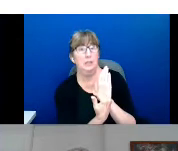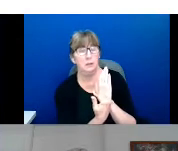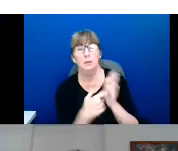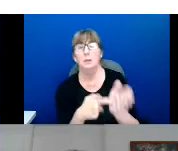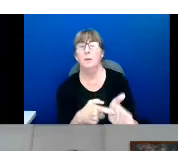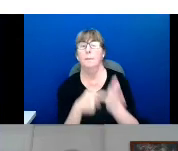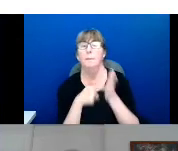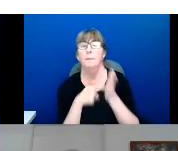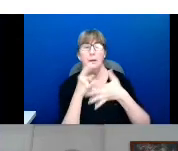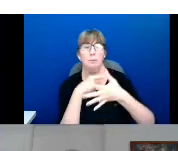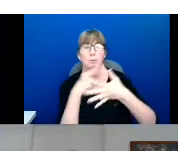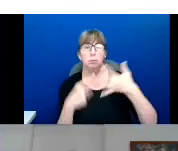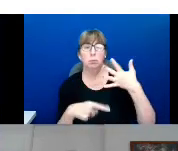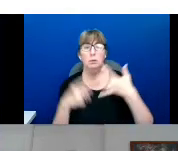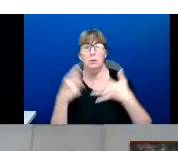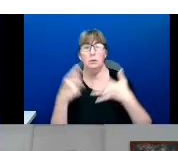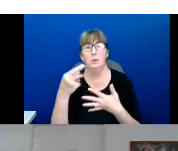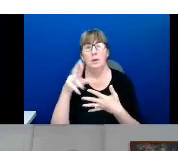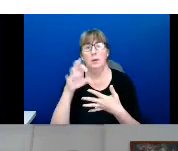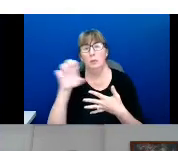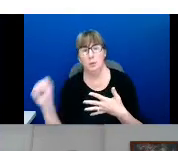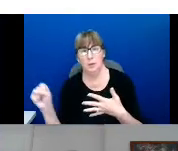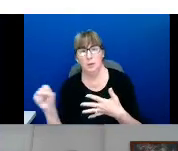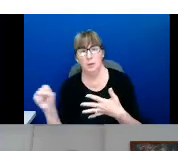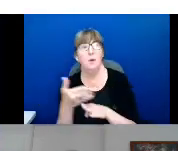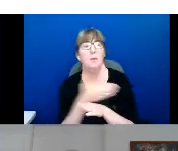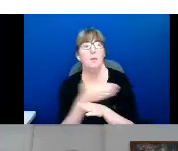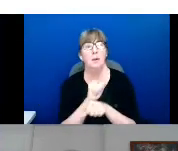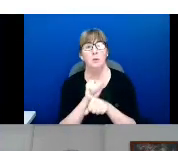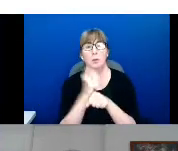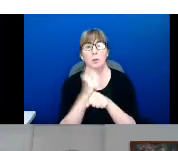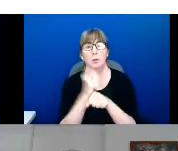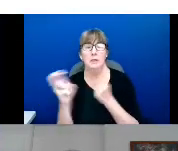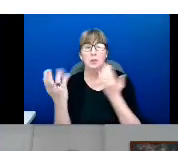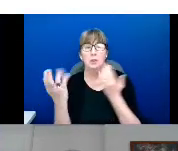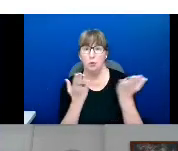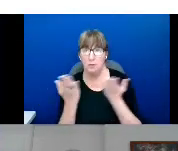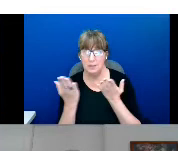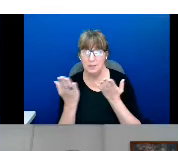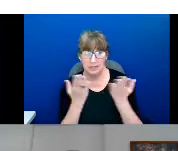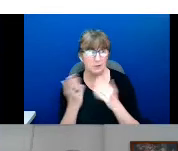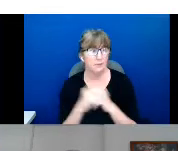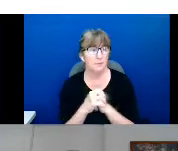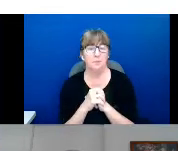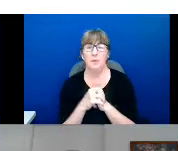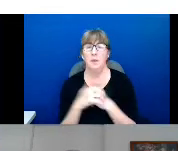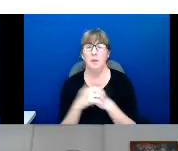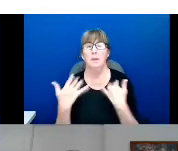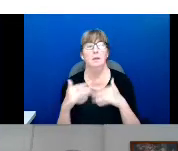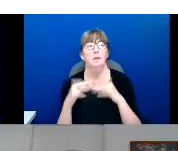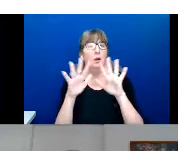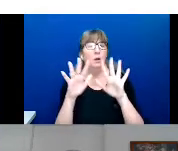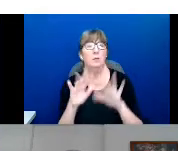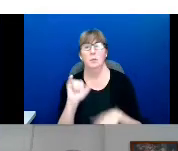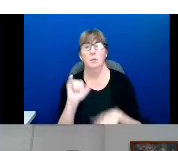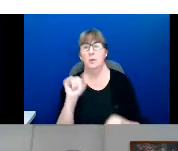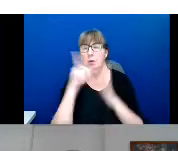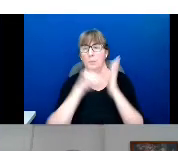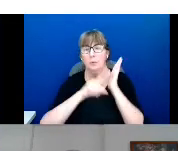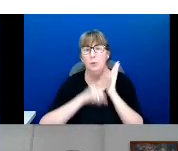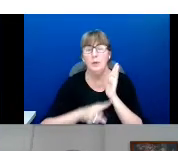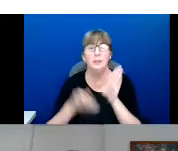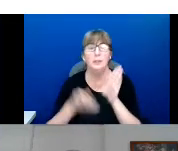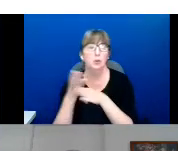called pre-ETS, pre-employment transition services, which they're just singing our song there with job exploration, career counseling,